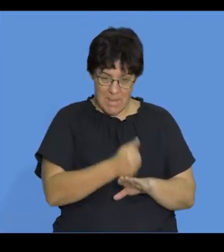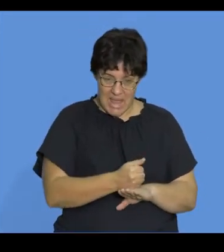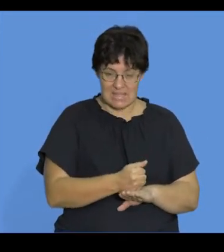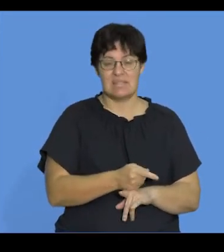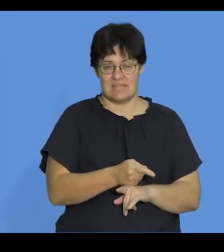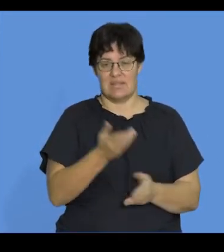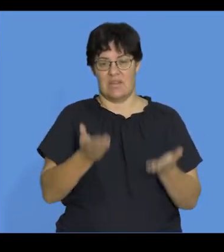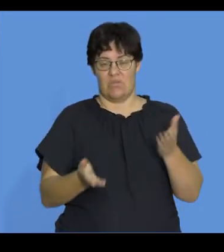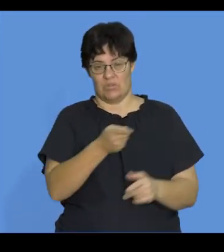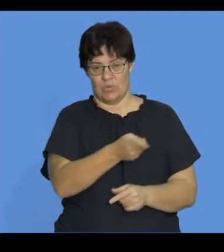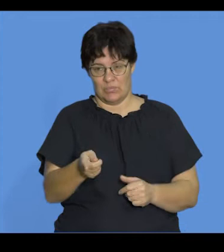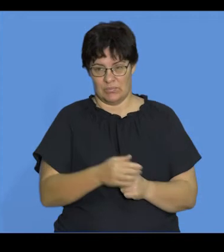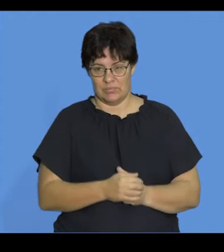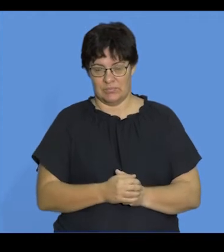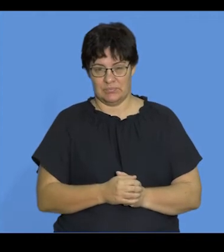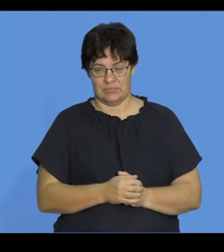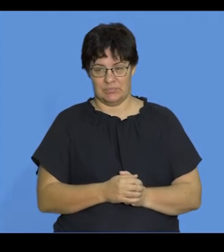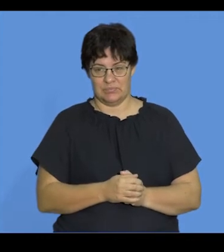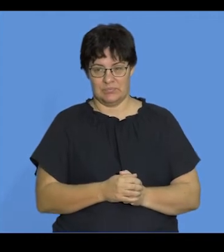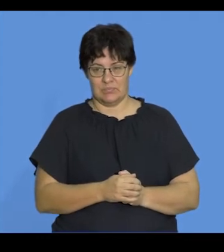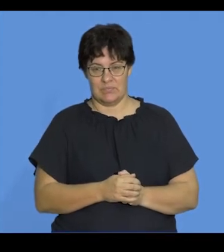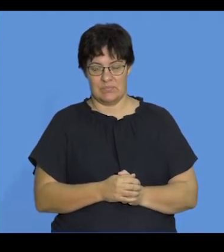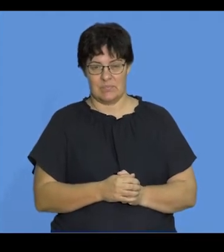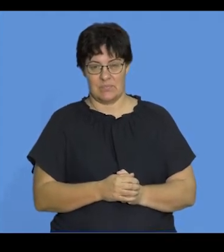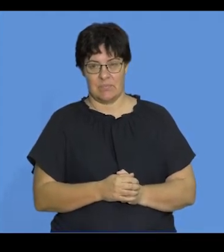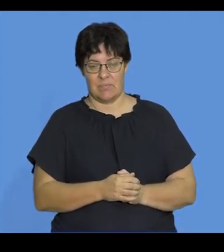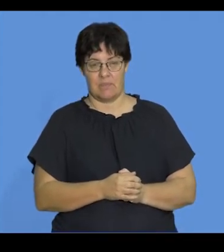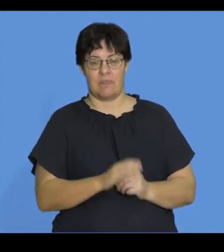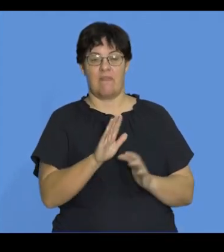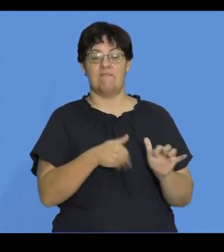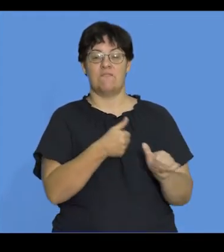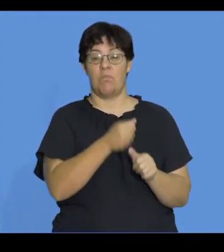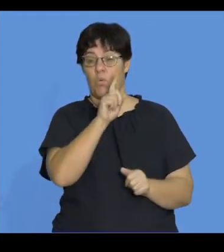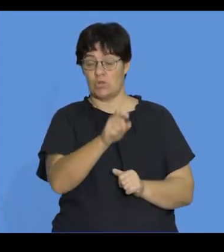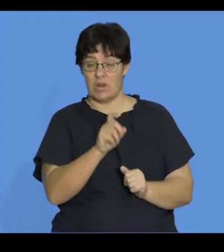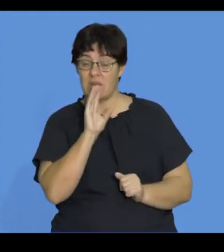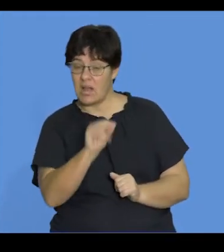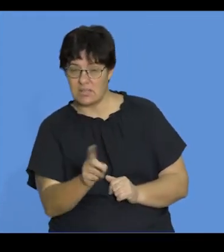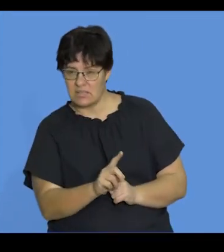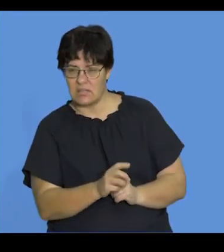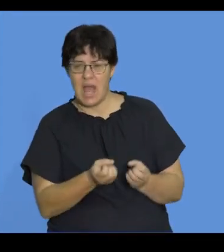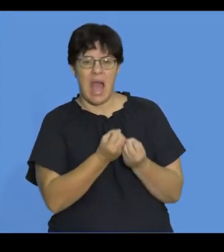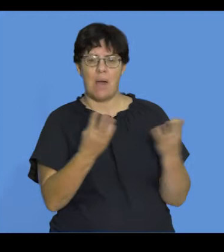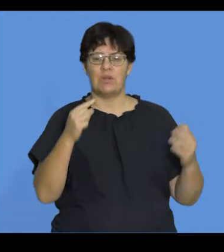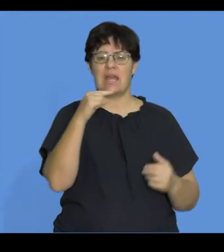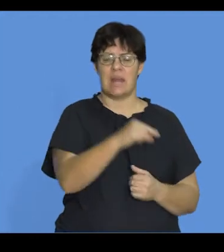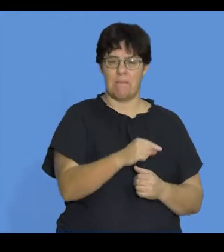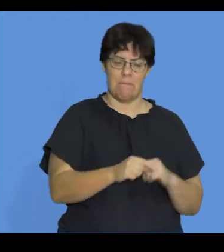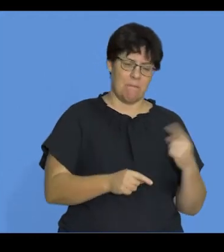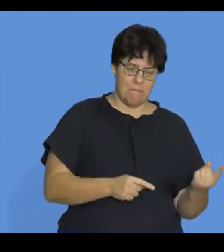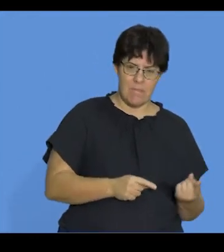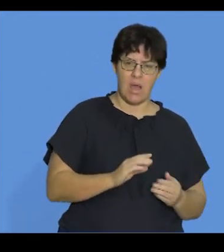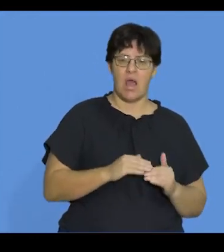the stoichiometric ratio, right? Okay. Then the follow-up question says, how many grams of the